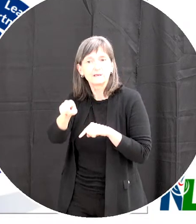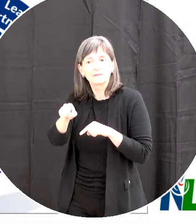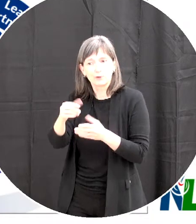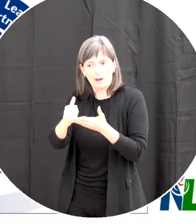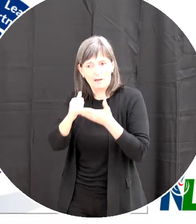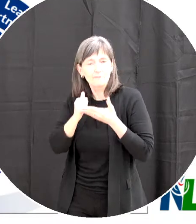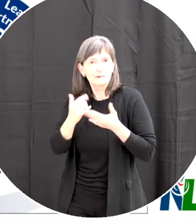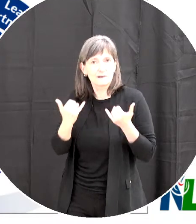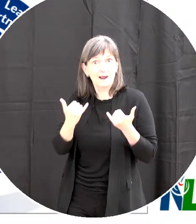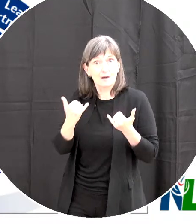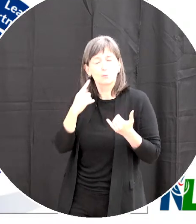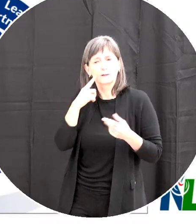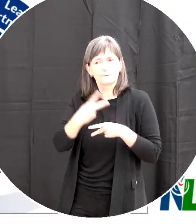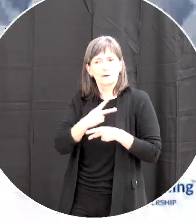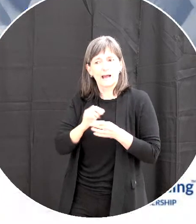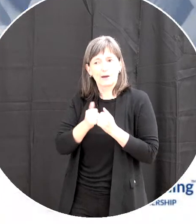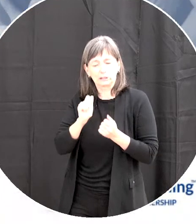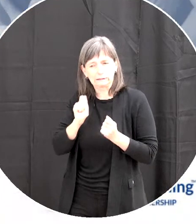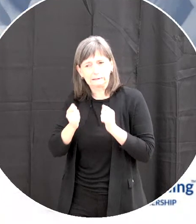tunnel.